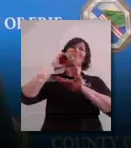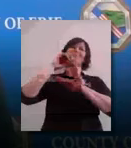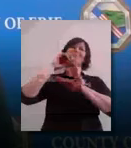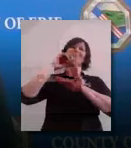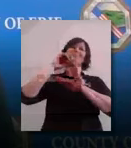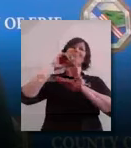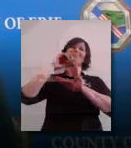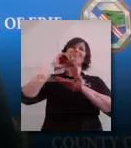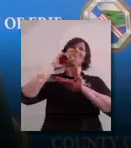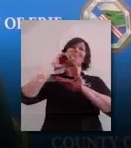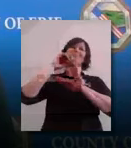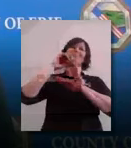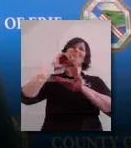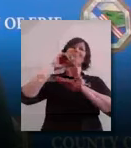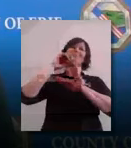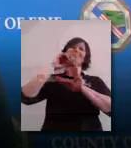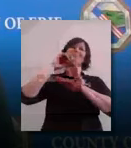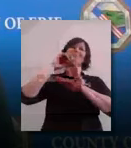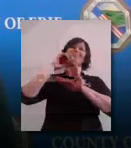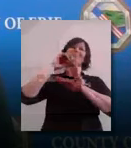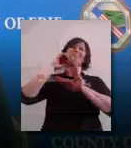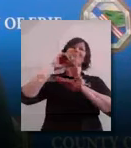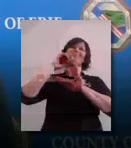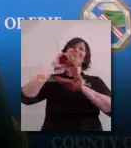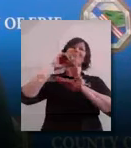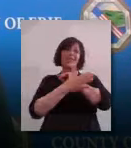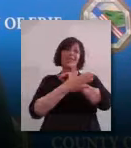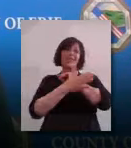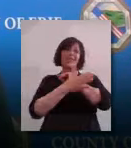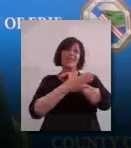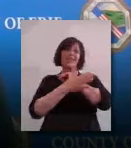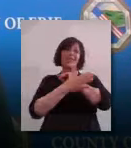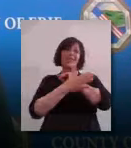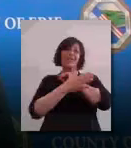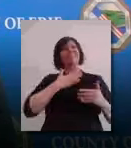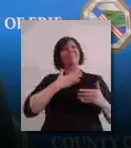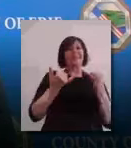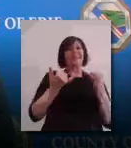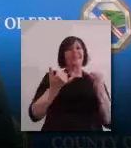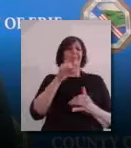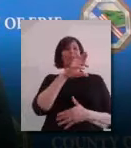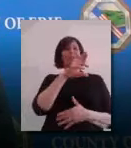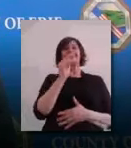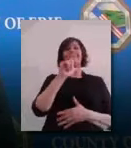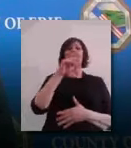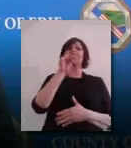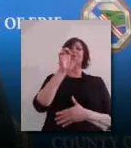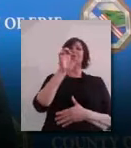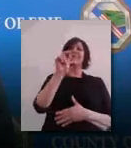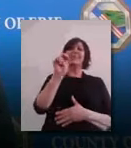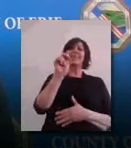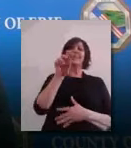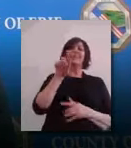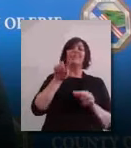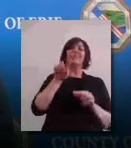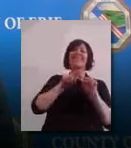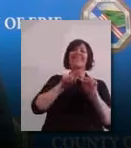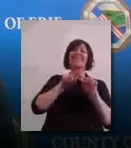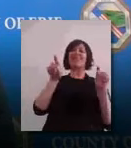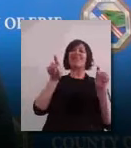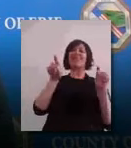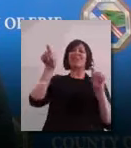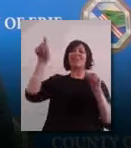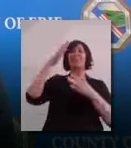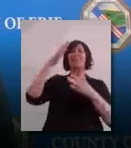I'm pleased to be joined today by Dr. Gail Burstein, who is actually in a different part of the Rath Building, and you'll be seeing from